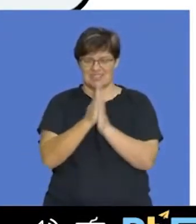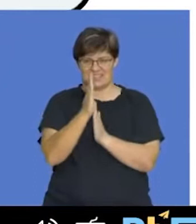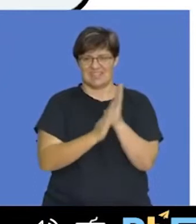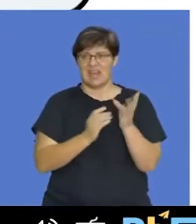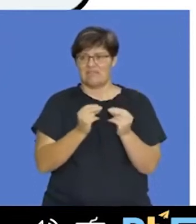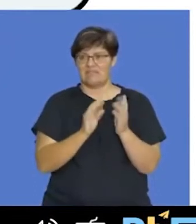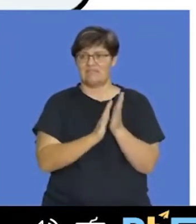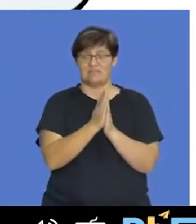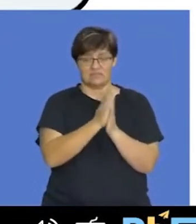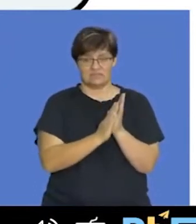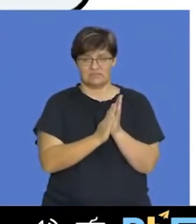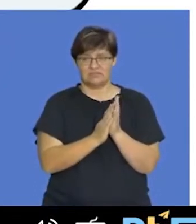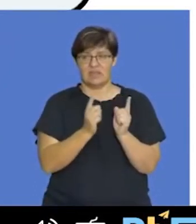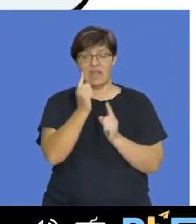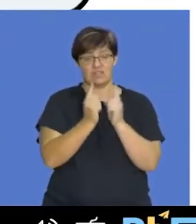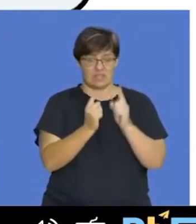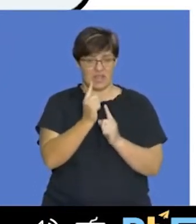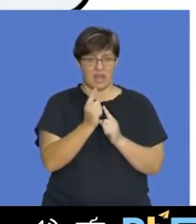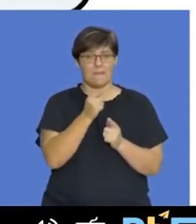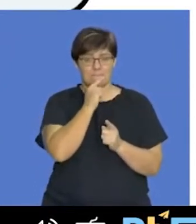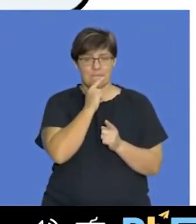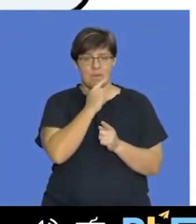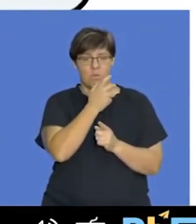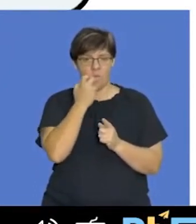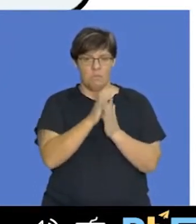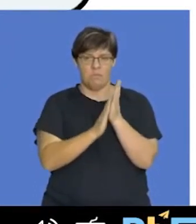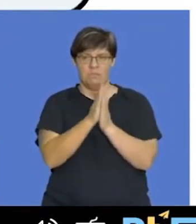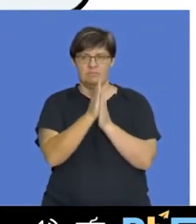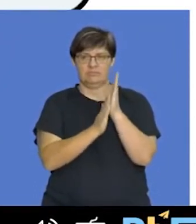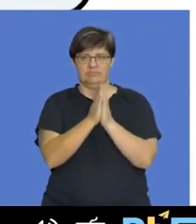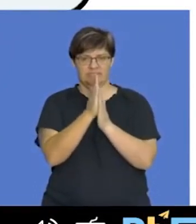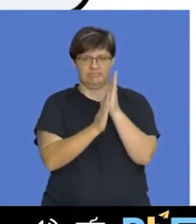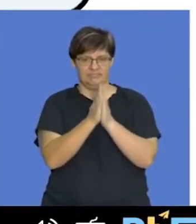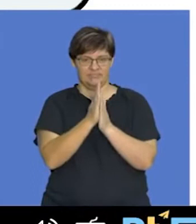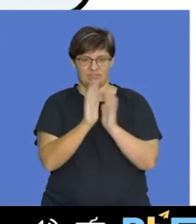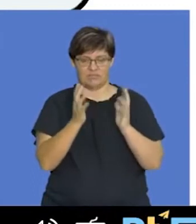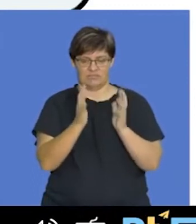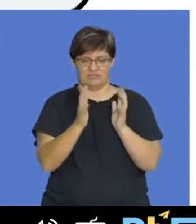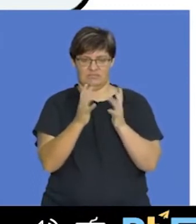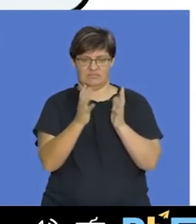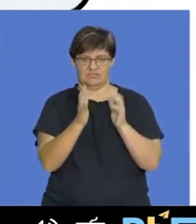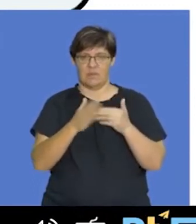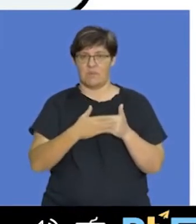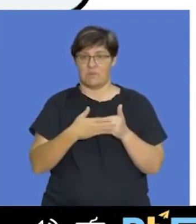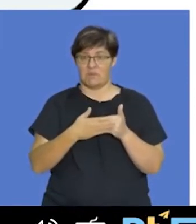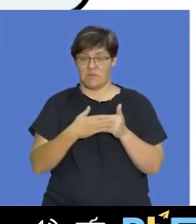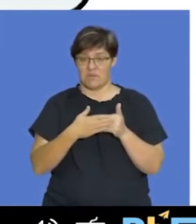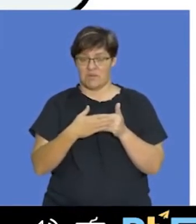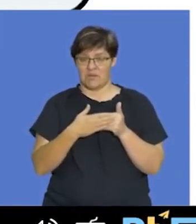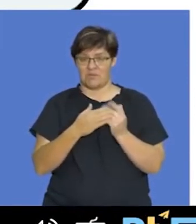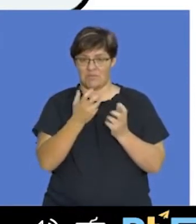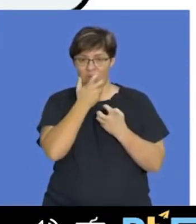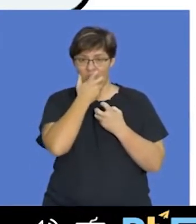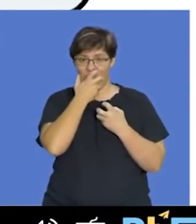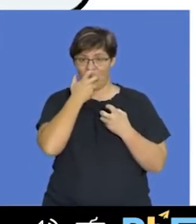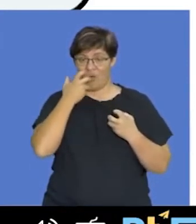now rubbing past each other, that causes friction. And can you see that they're starting to move more? They're actually heating up.